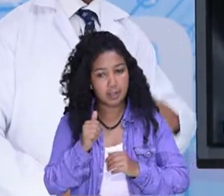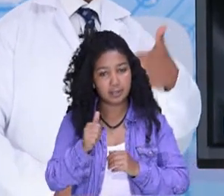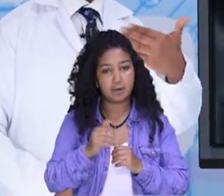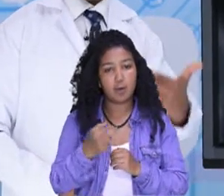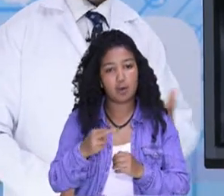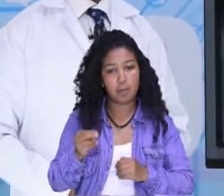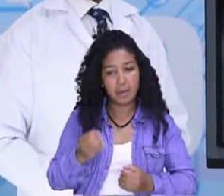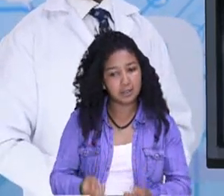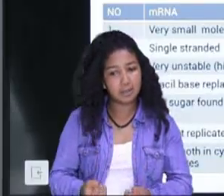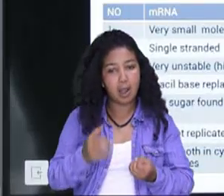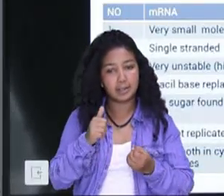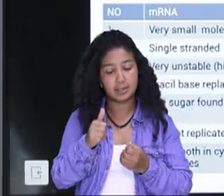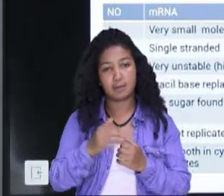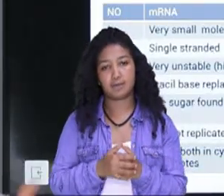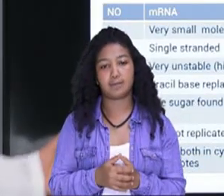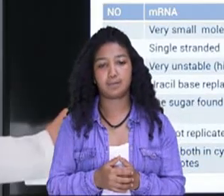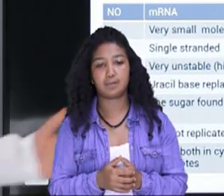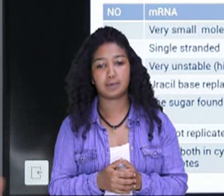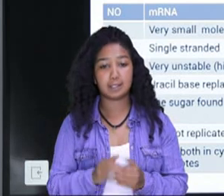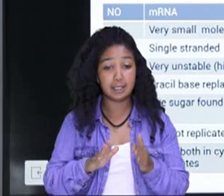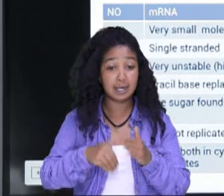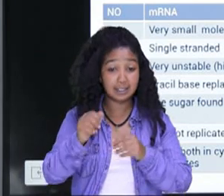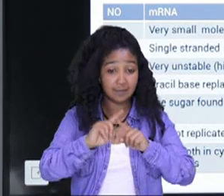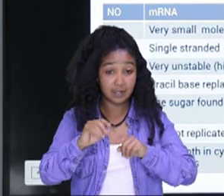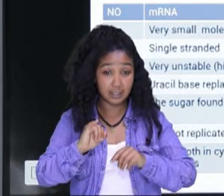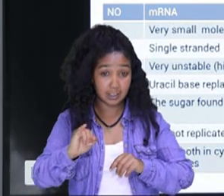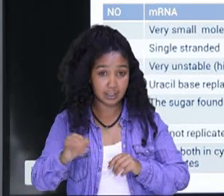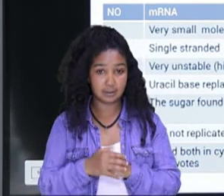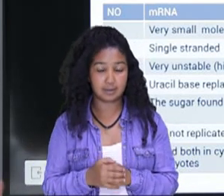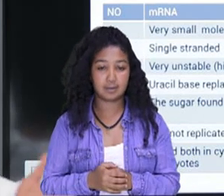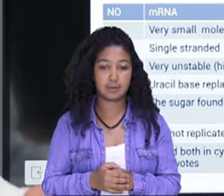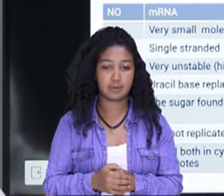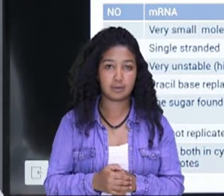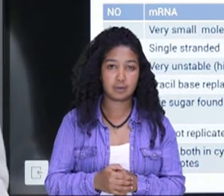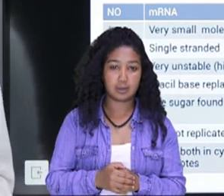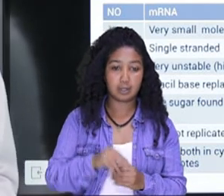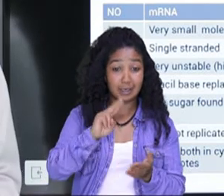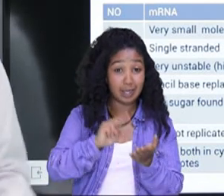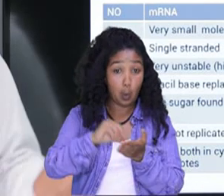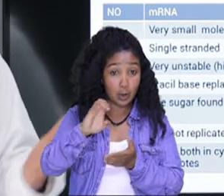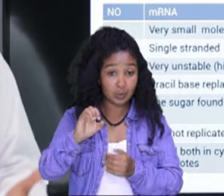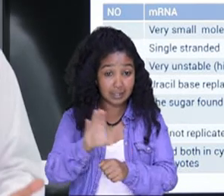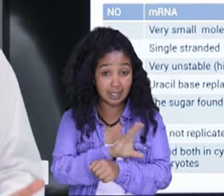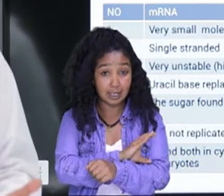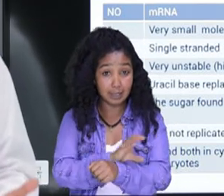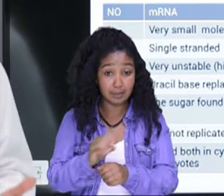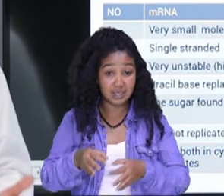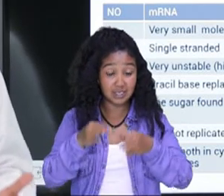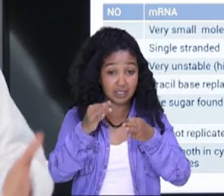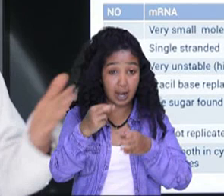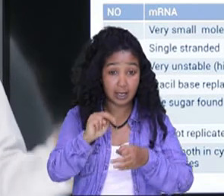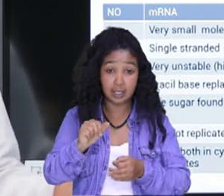itself. It can multiply itself. The next difference is in eukaryotic cells, messenger RNA